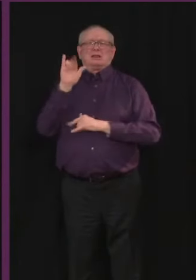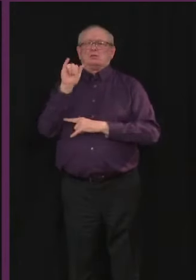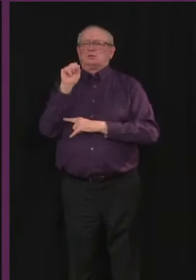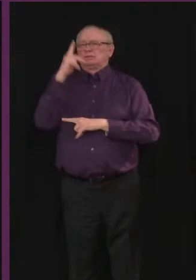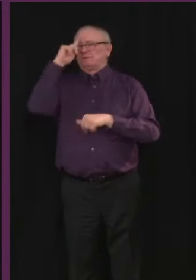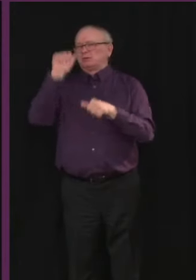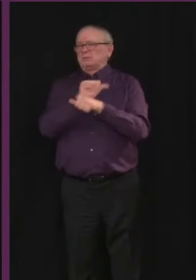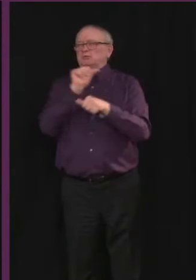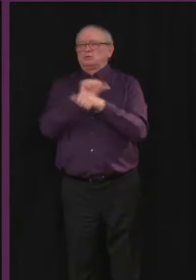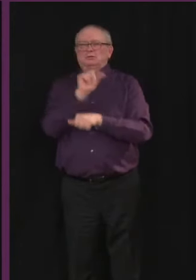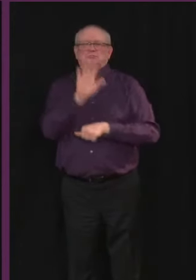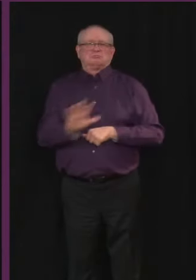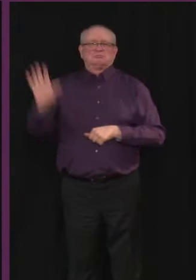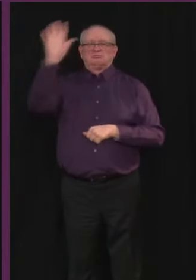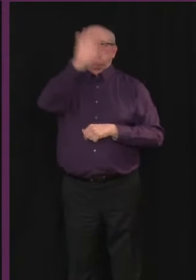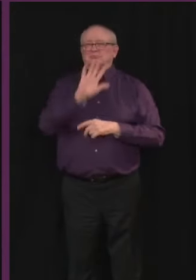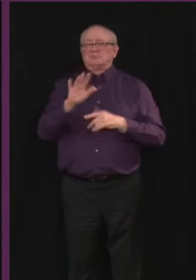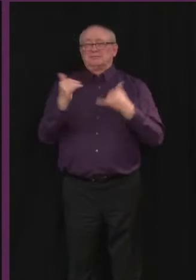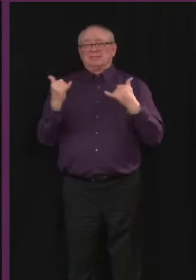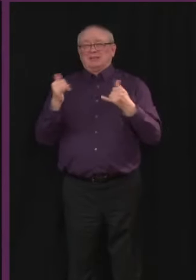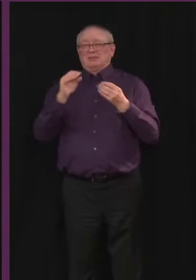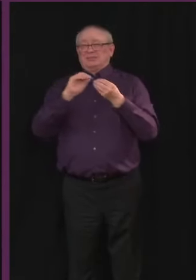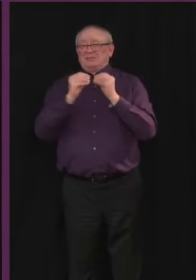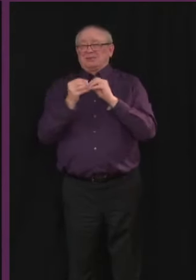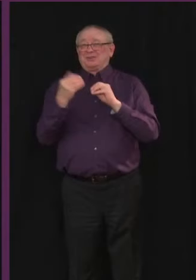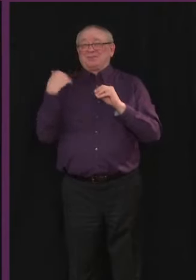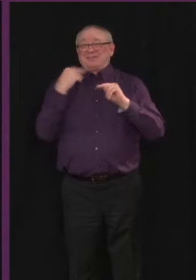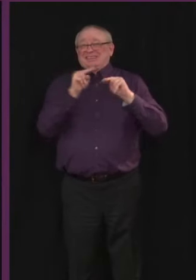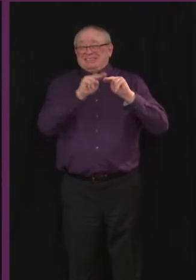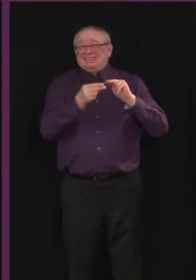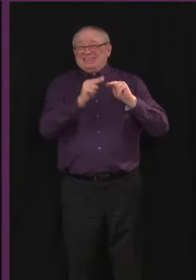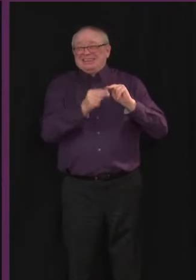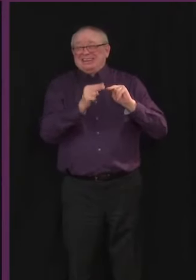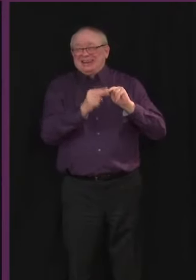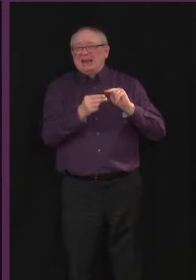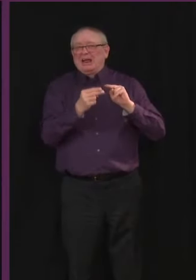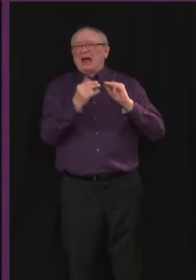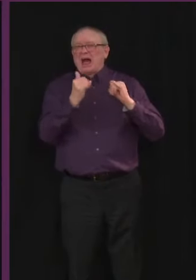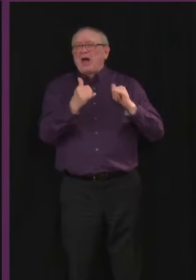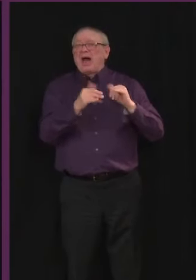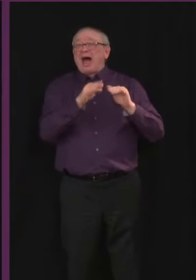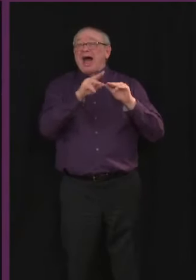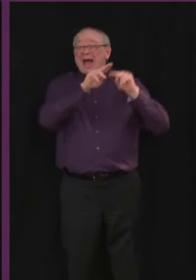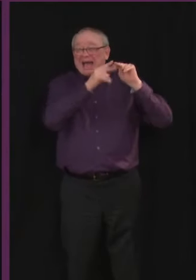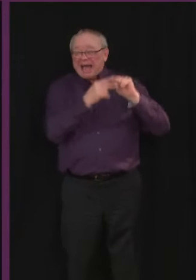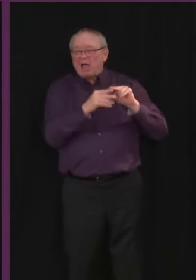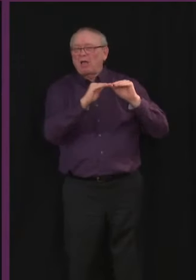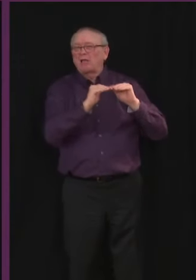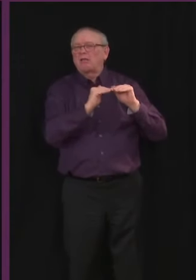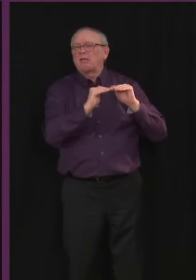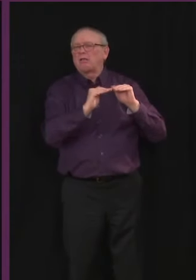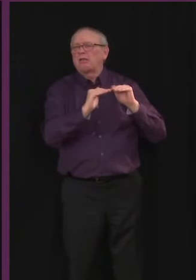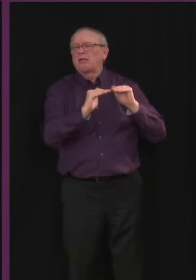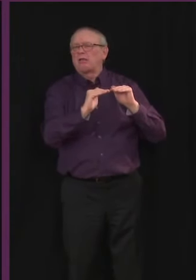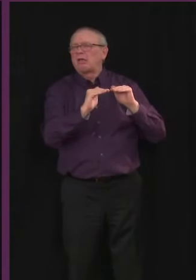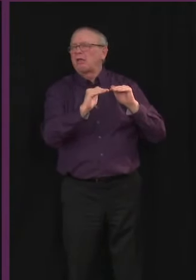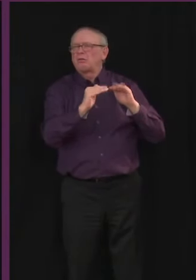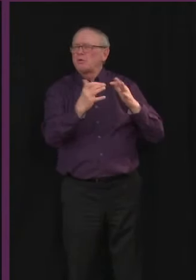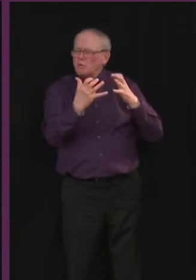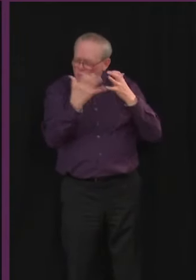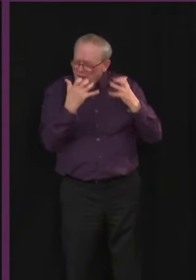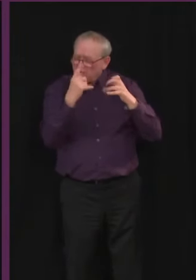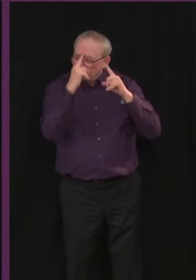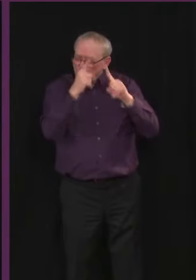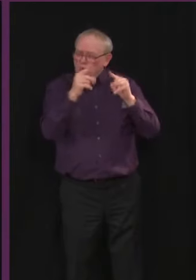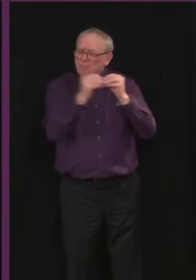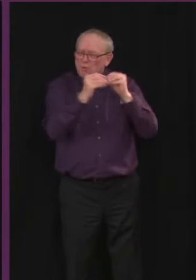of continuing to drop. We are seeing steady numbers of new variant cases. Our vaccination campaign needs several